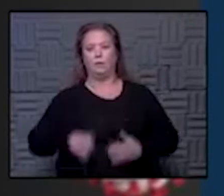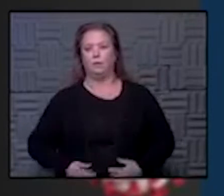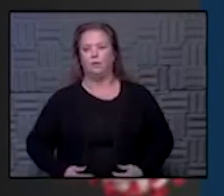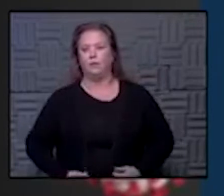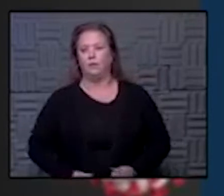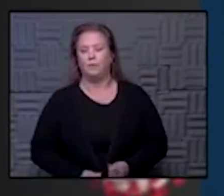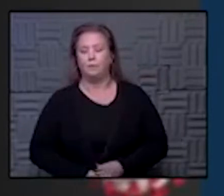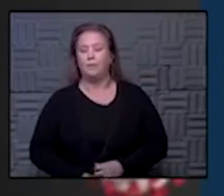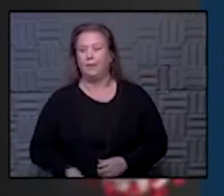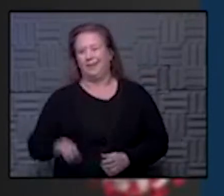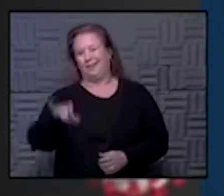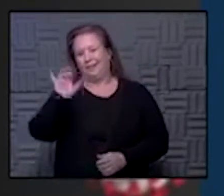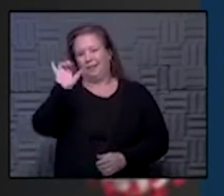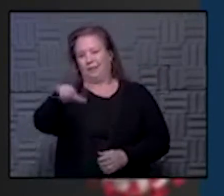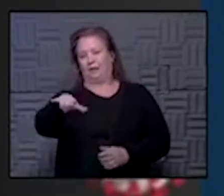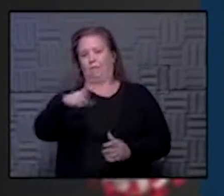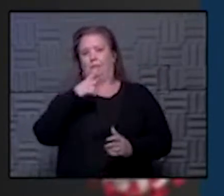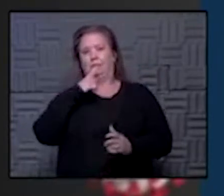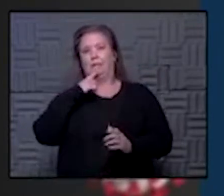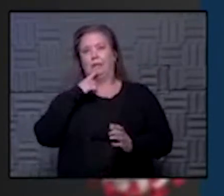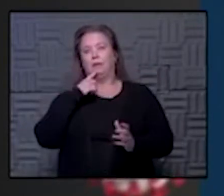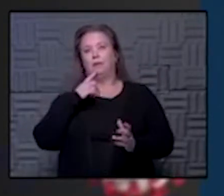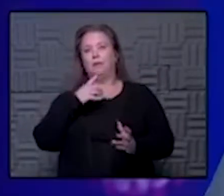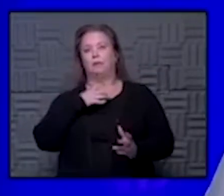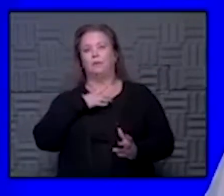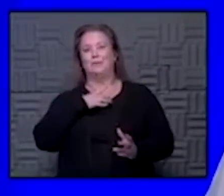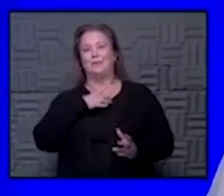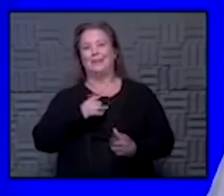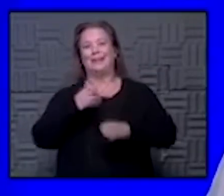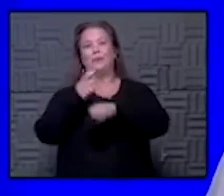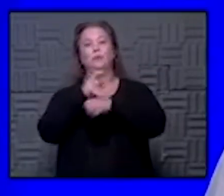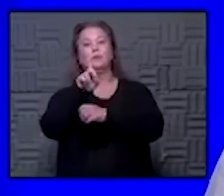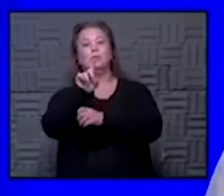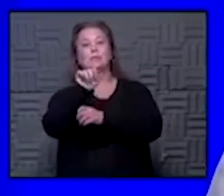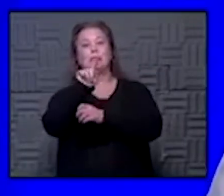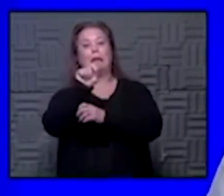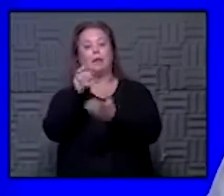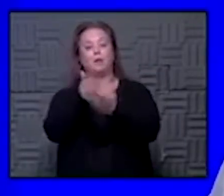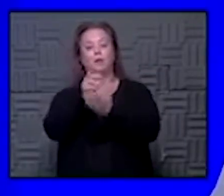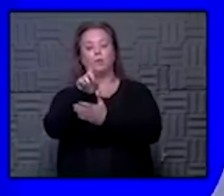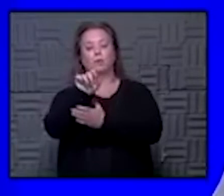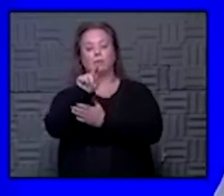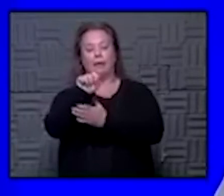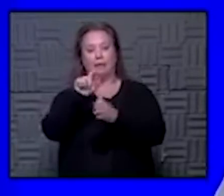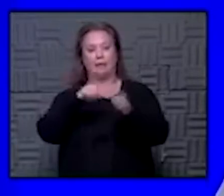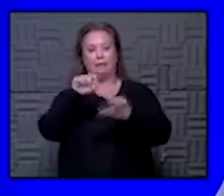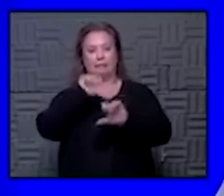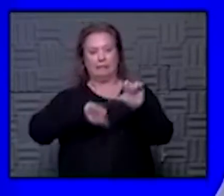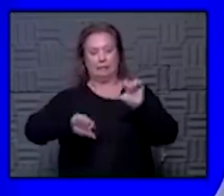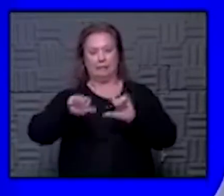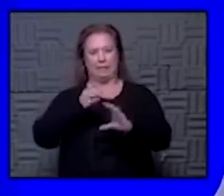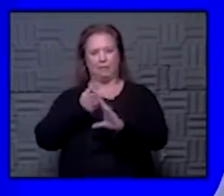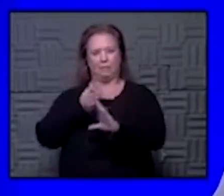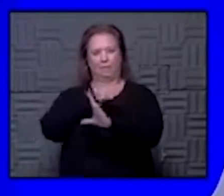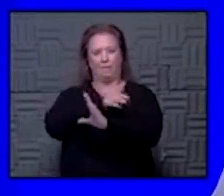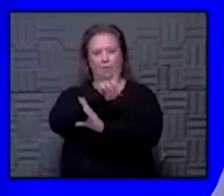That was said before. We like to use data, new data points, science. That was before the data that came out and